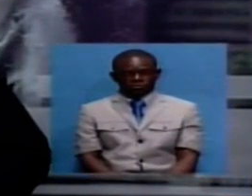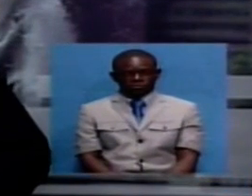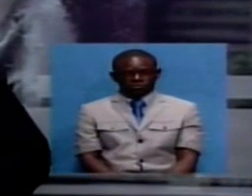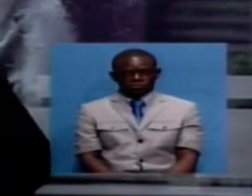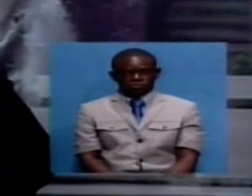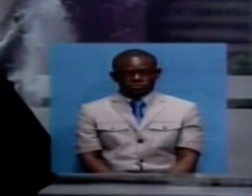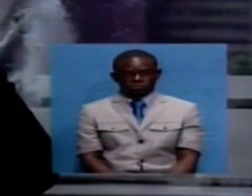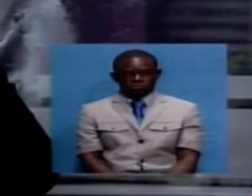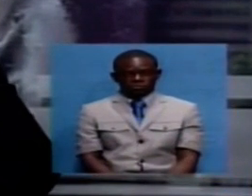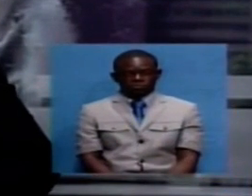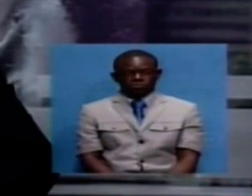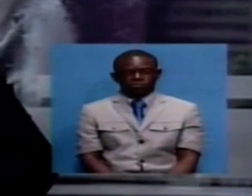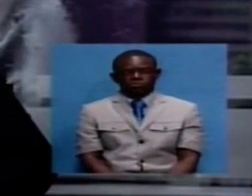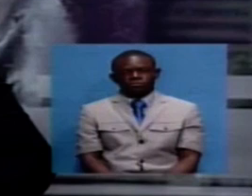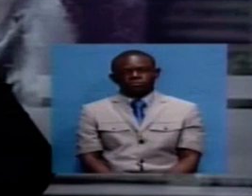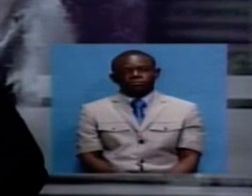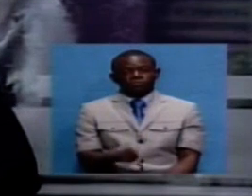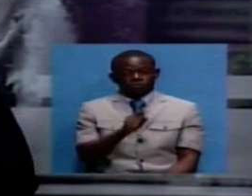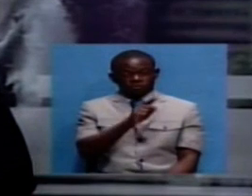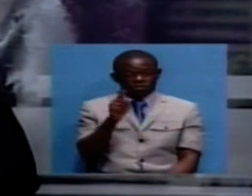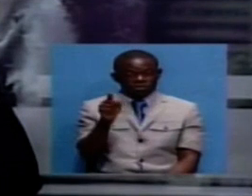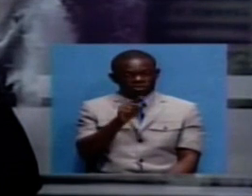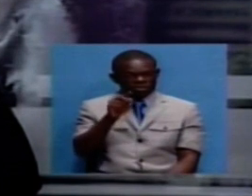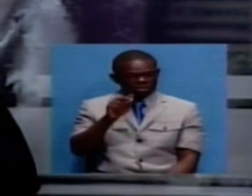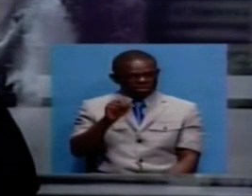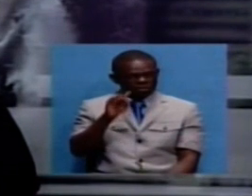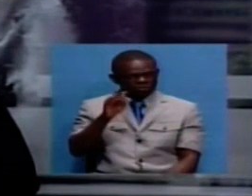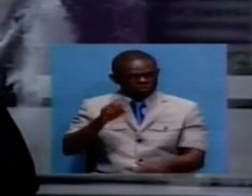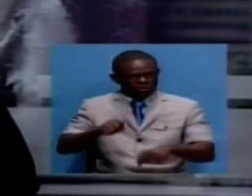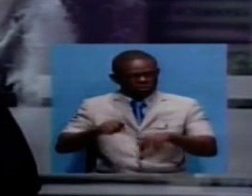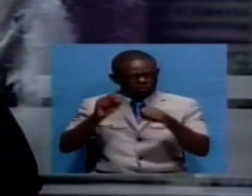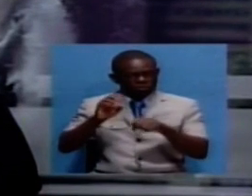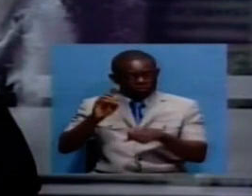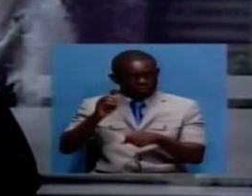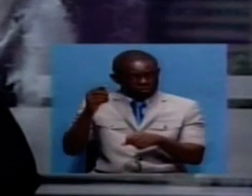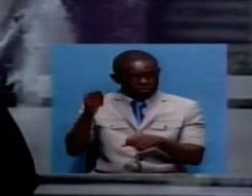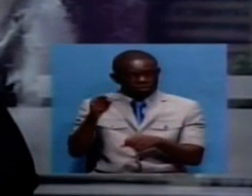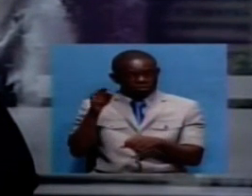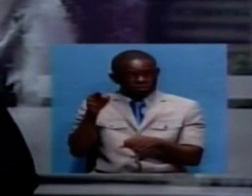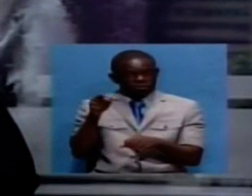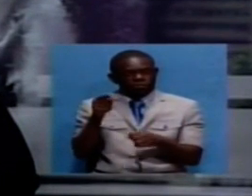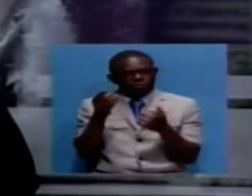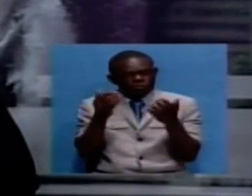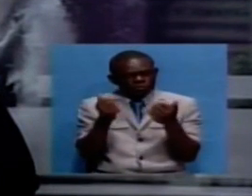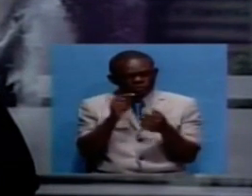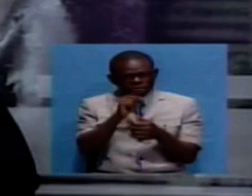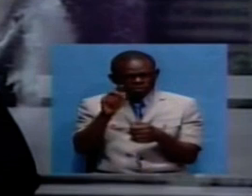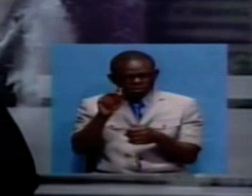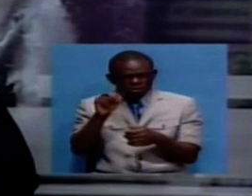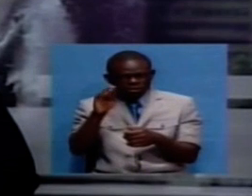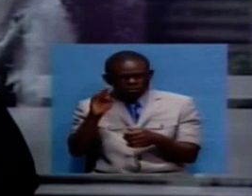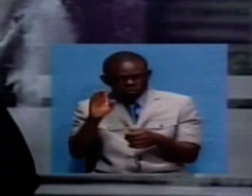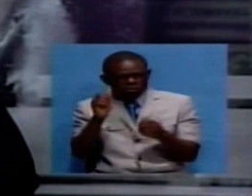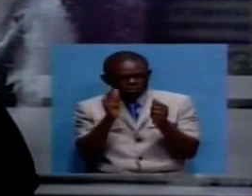Zambia National Broadcasting Corporation Director General Richard Mwanza has called for enhanced collaboration between ZNBC and the Angolan